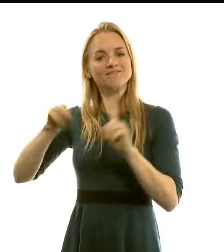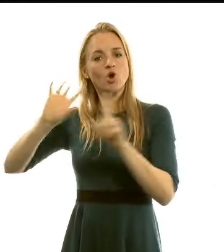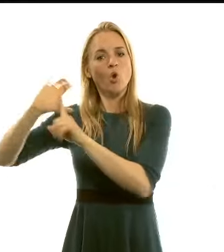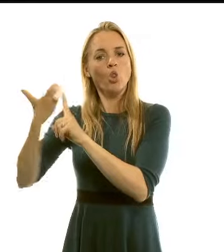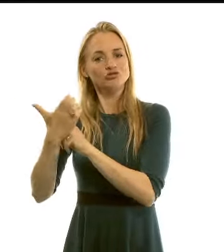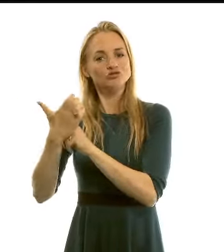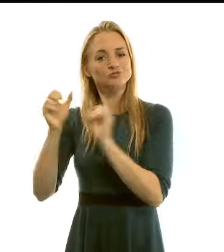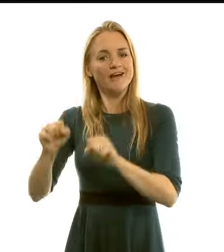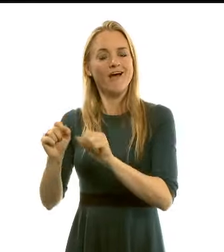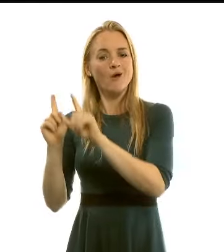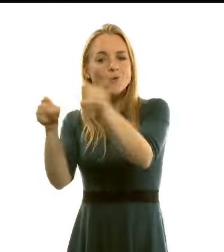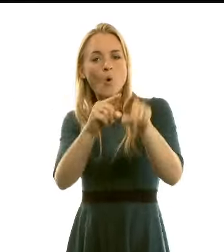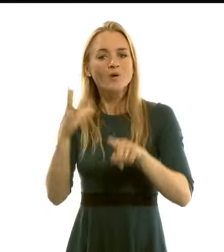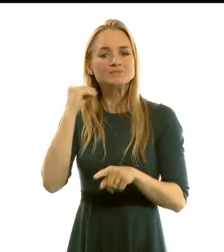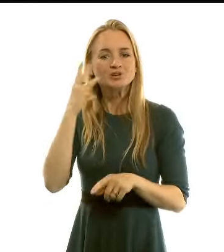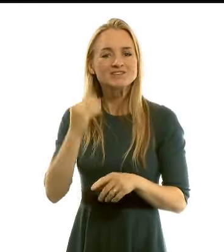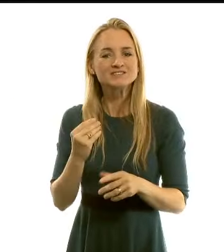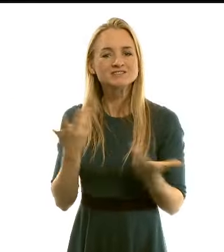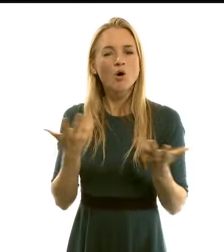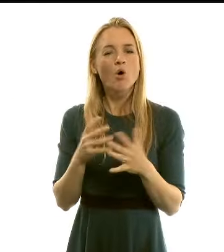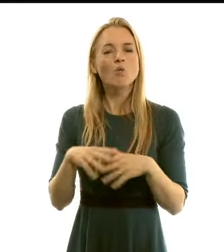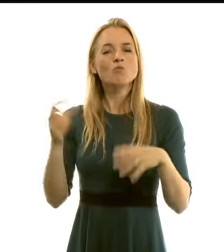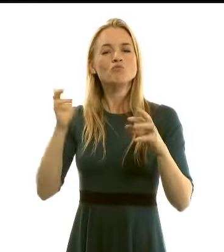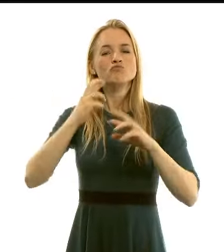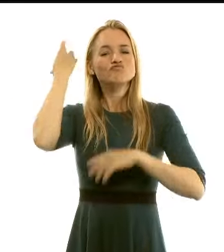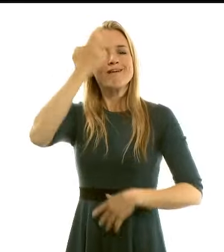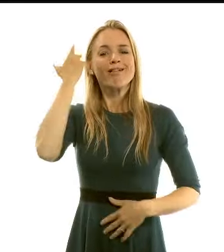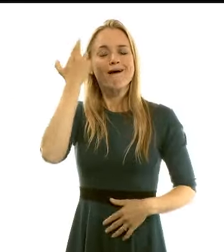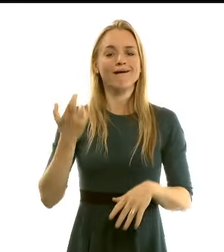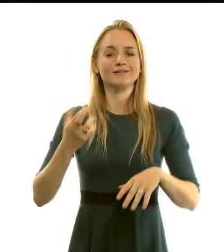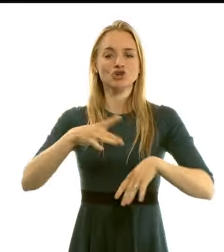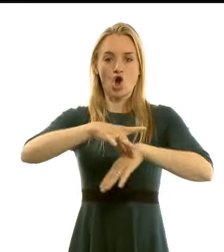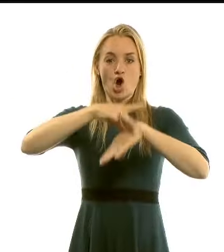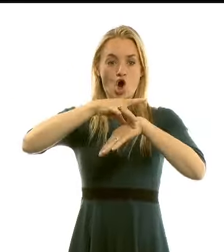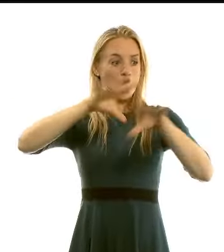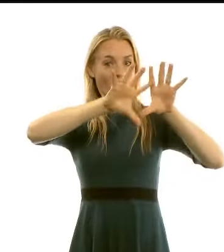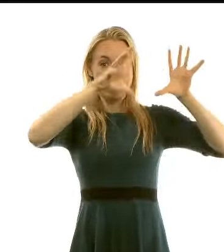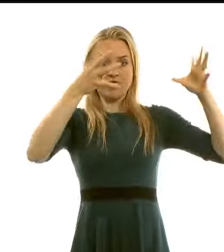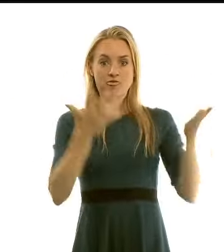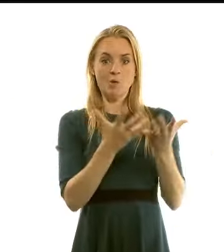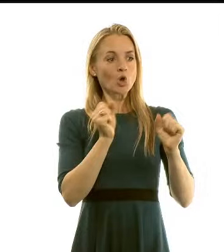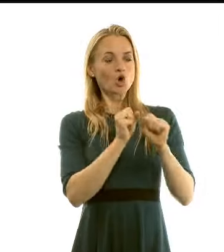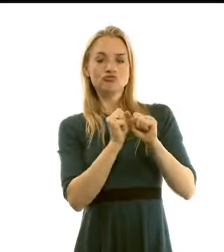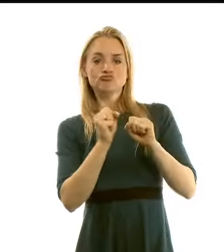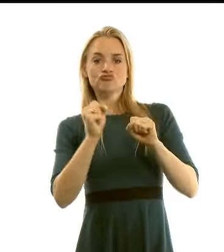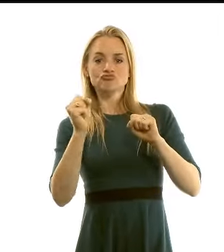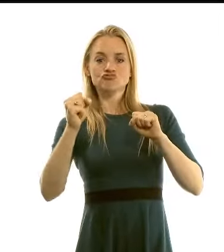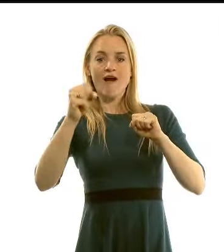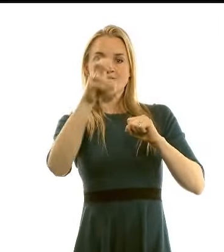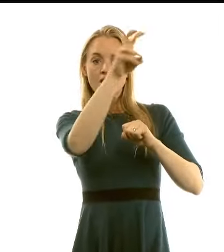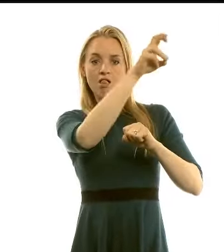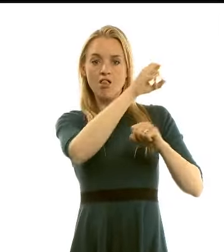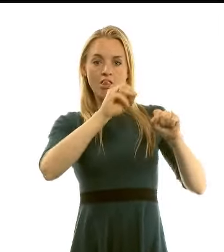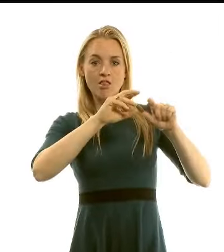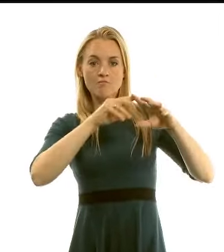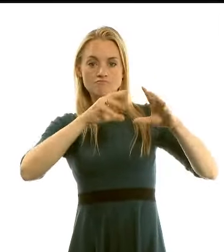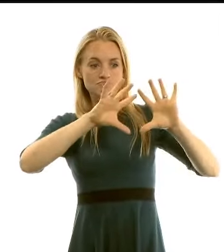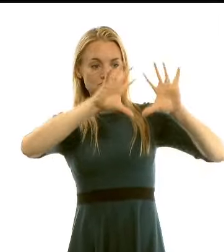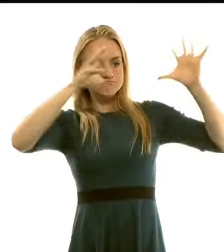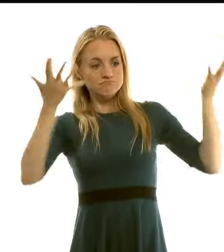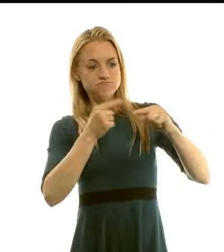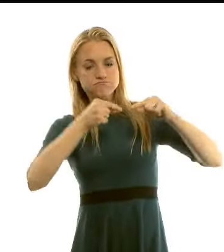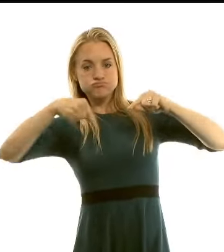that Earth, we could spend our whole lives traveling it and not meet or see all the wonders of the